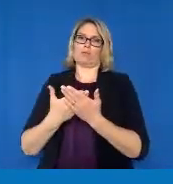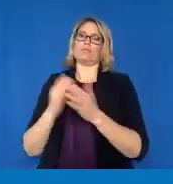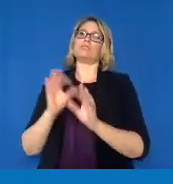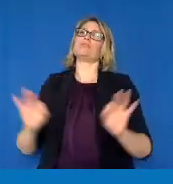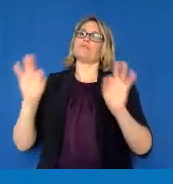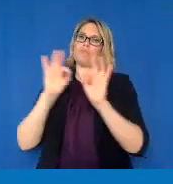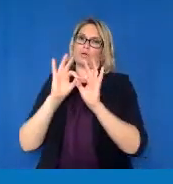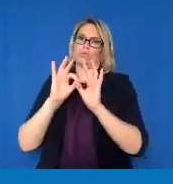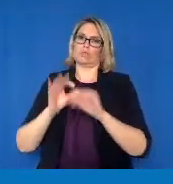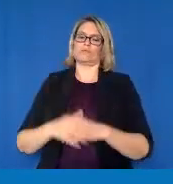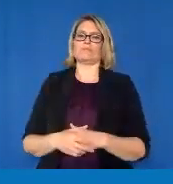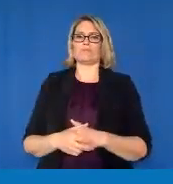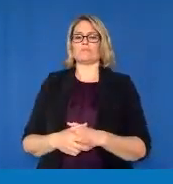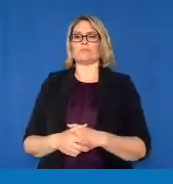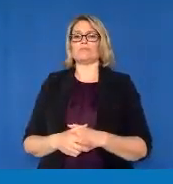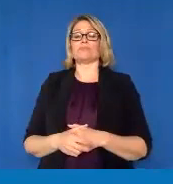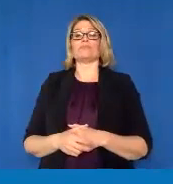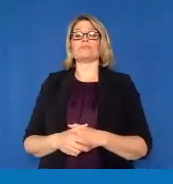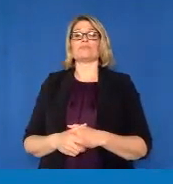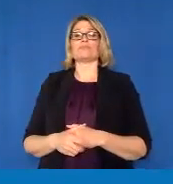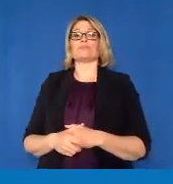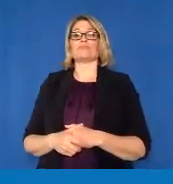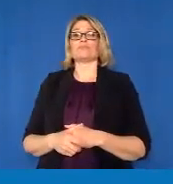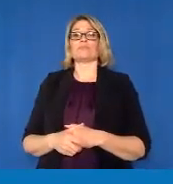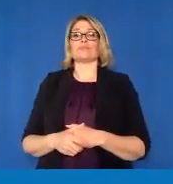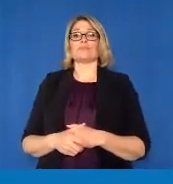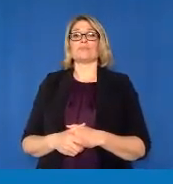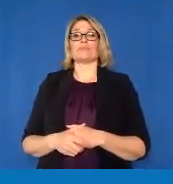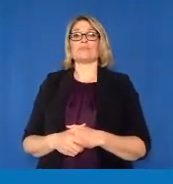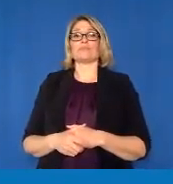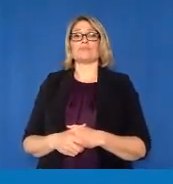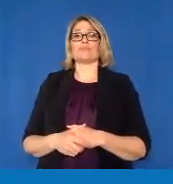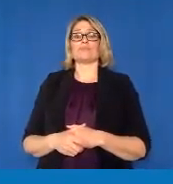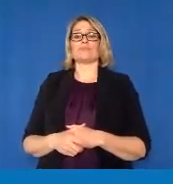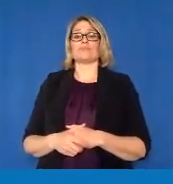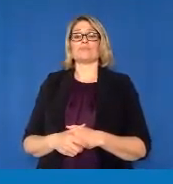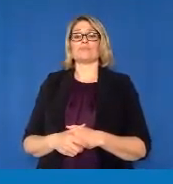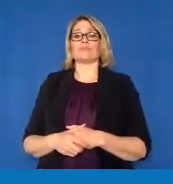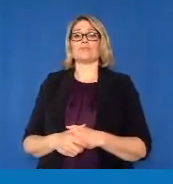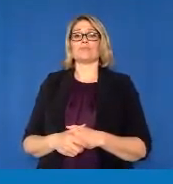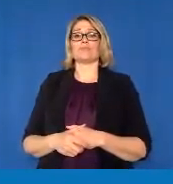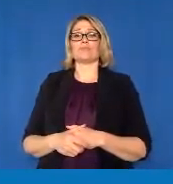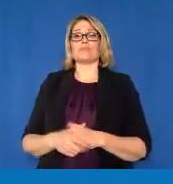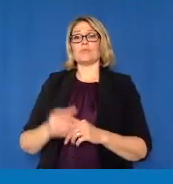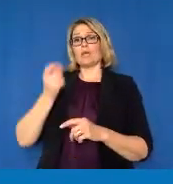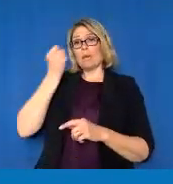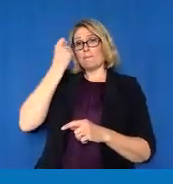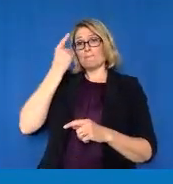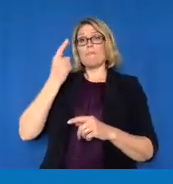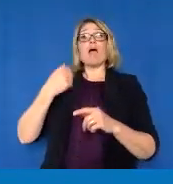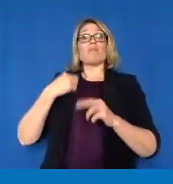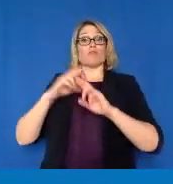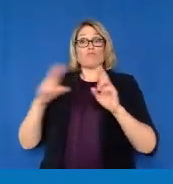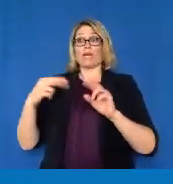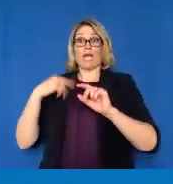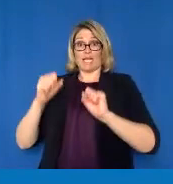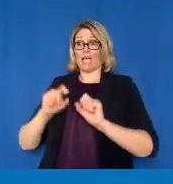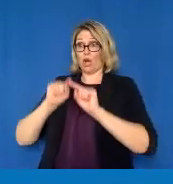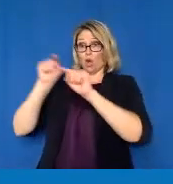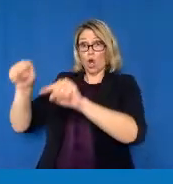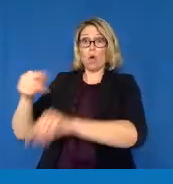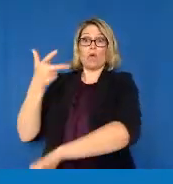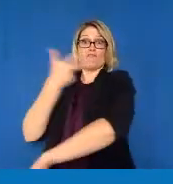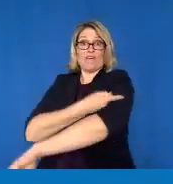for instance, that means making sure that there are spaces for people to get vaccinated, but